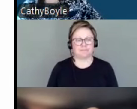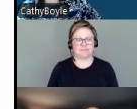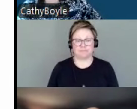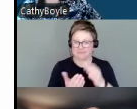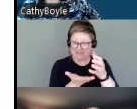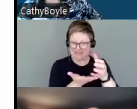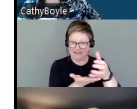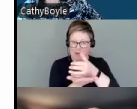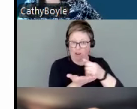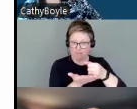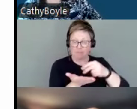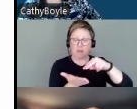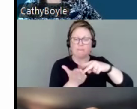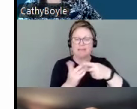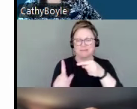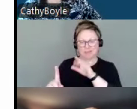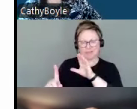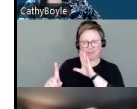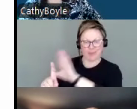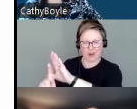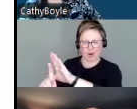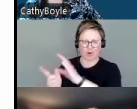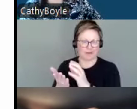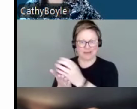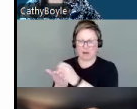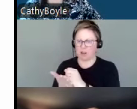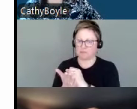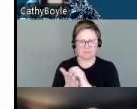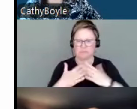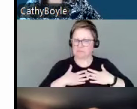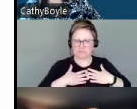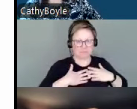Income refers to their income and no one else's.